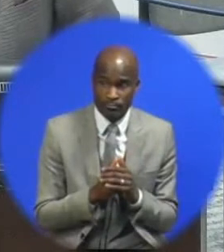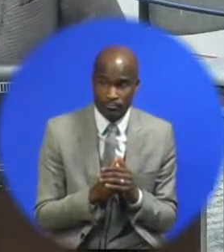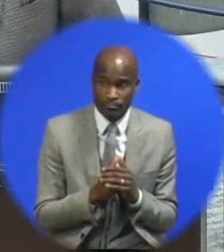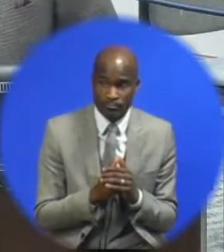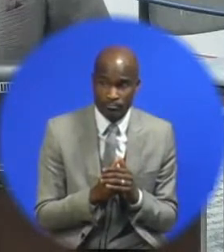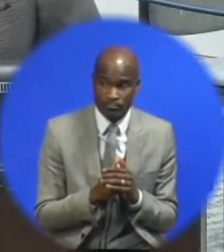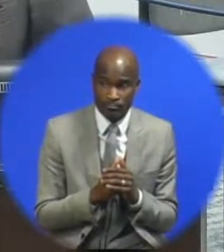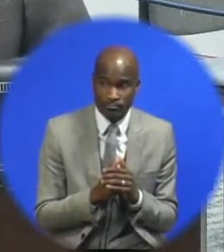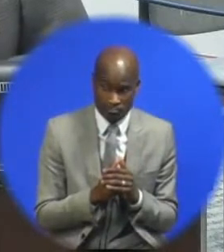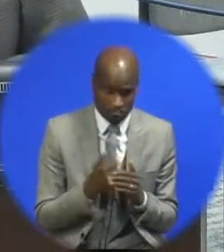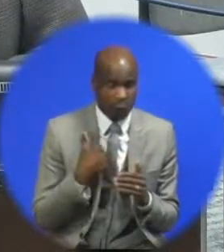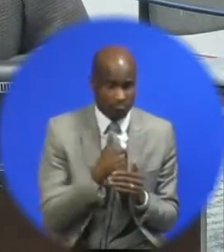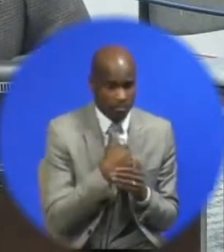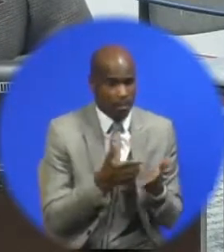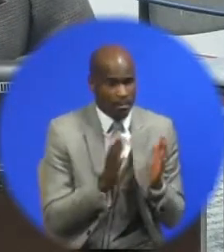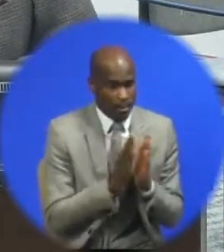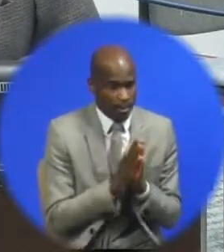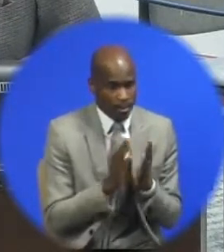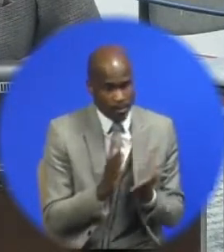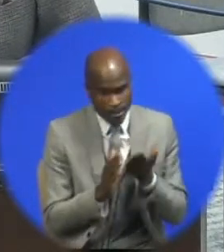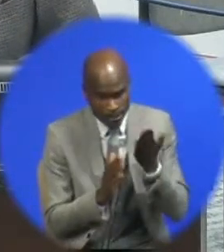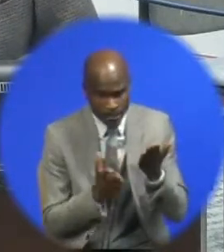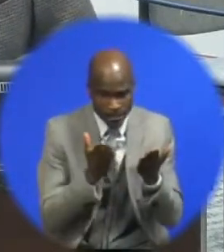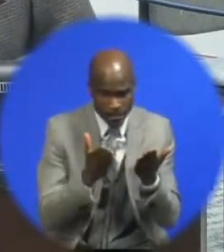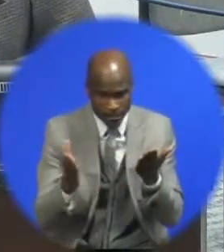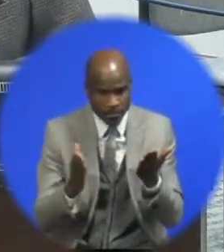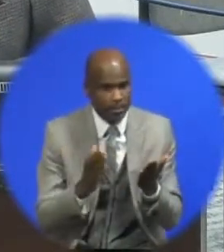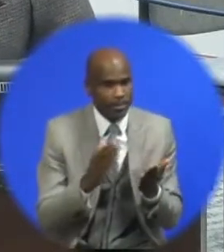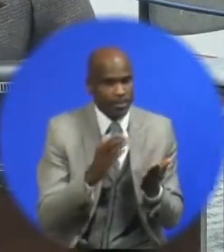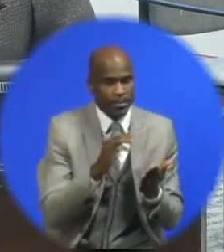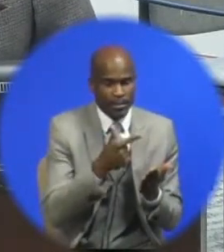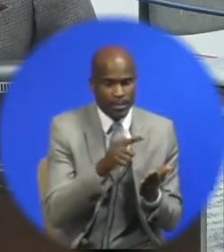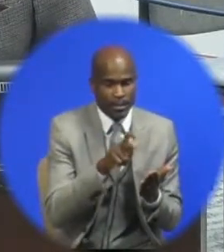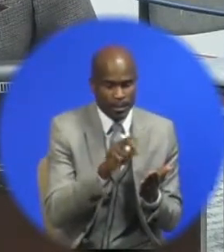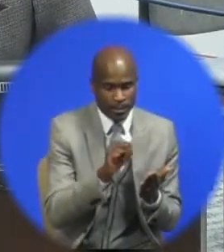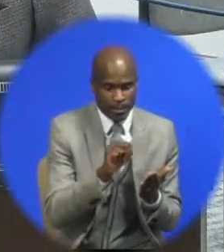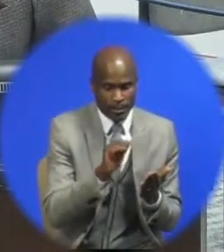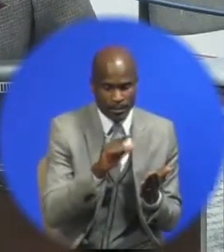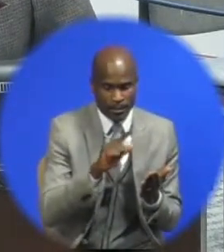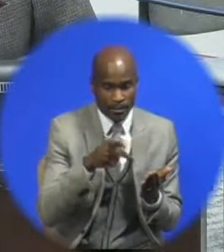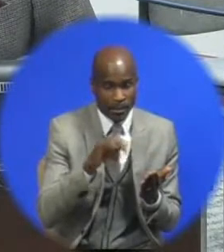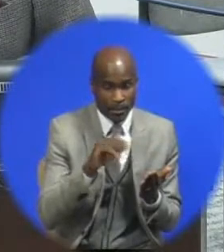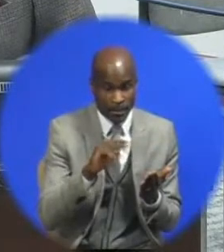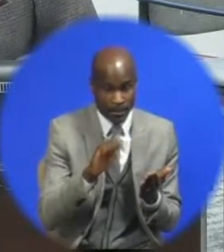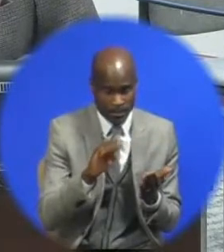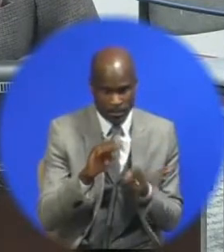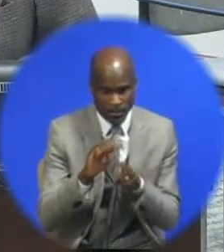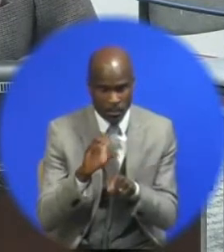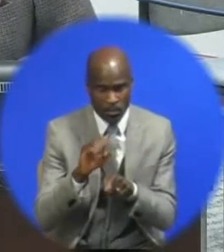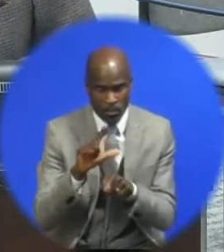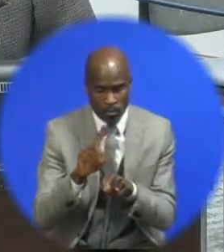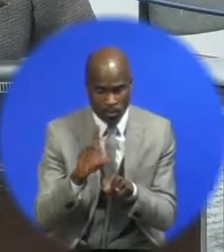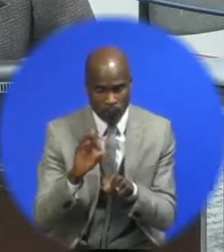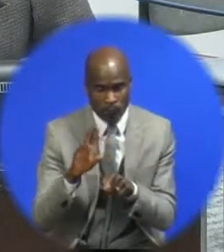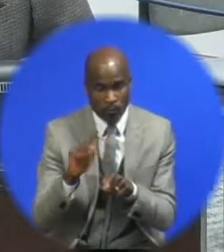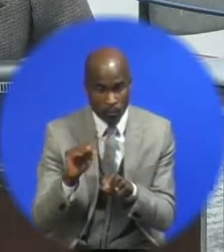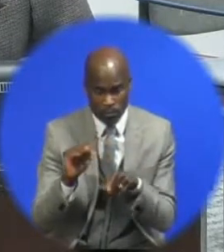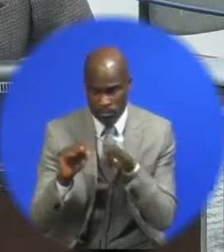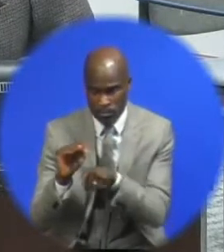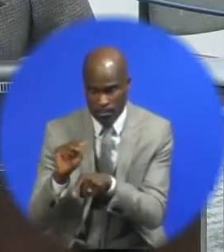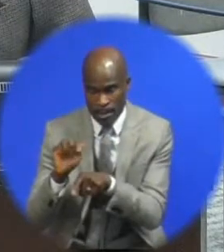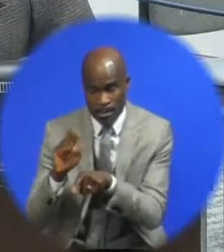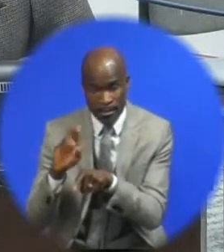we've been asked to submit invoices to Glen Alpine, Old Fort, and Marion. The other